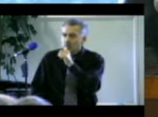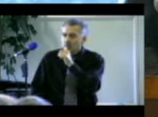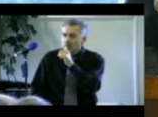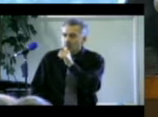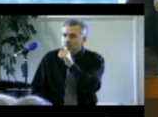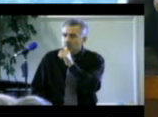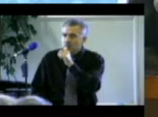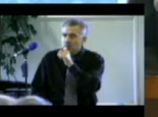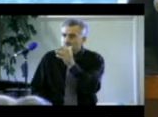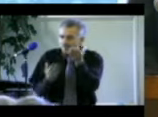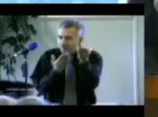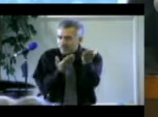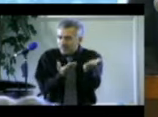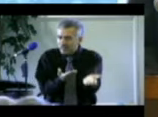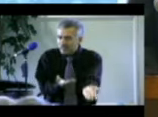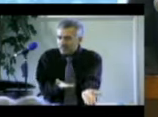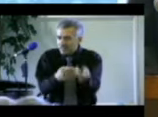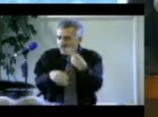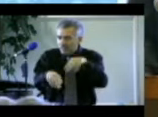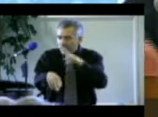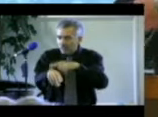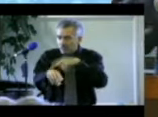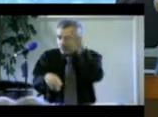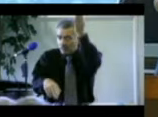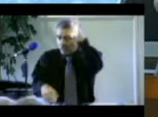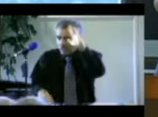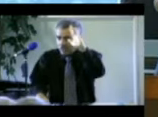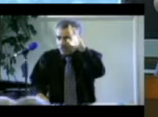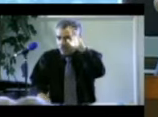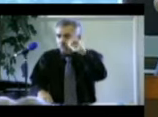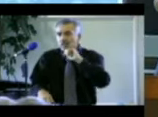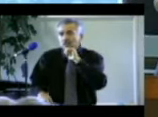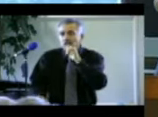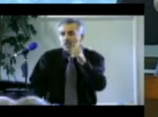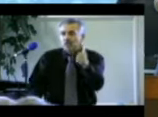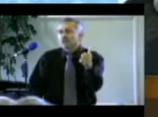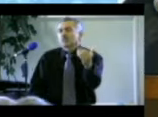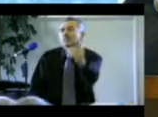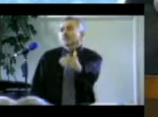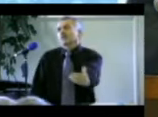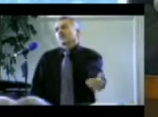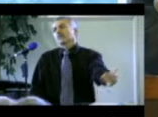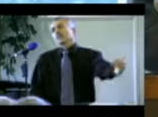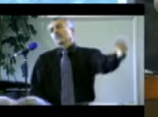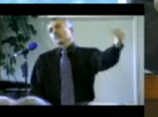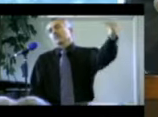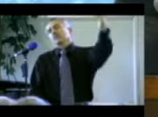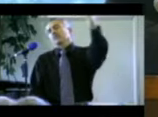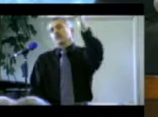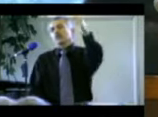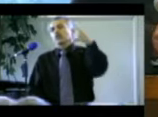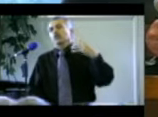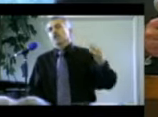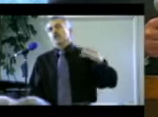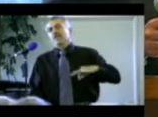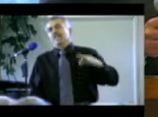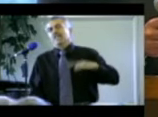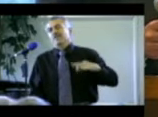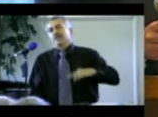being in the very nature God, did not consider equality with God something to be used to His own